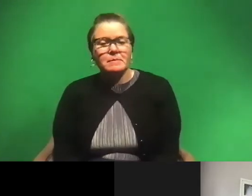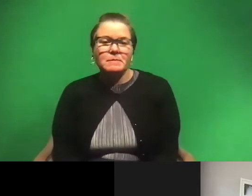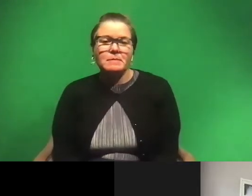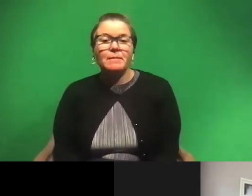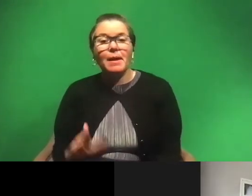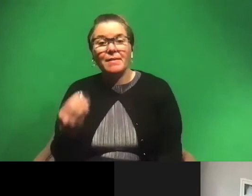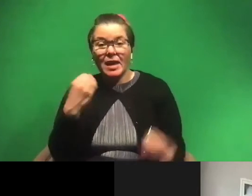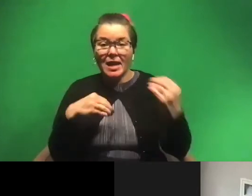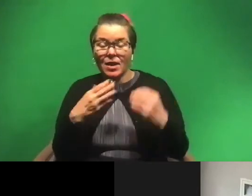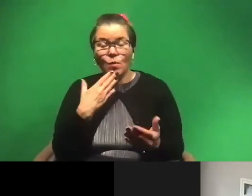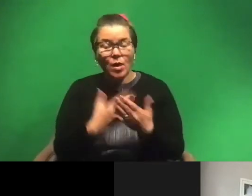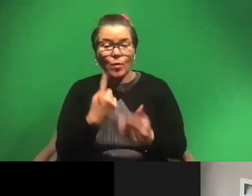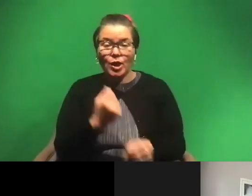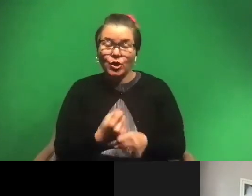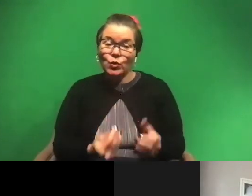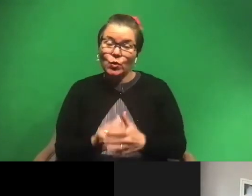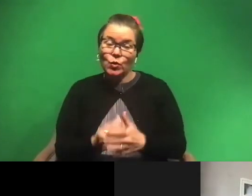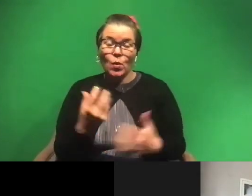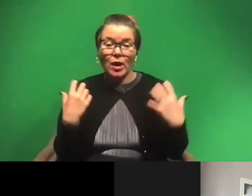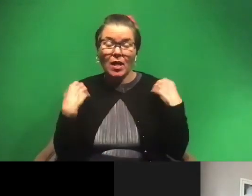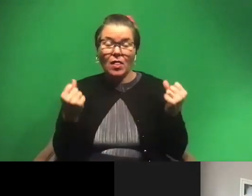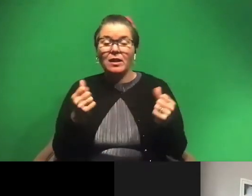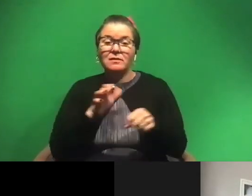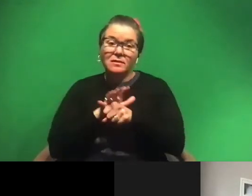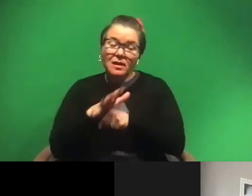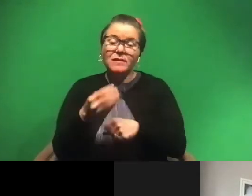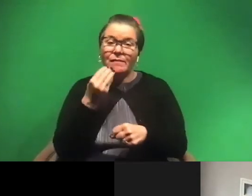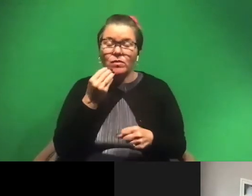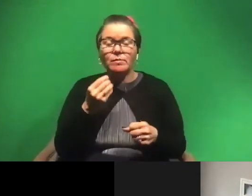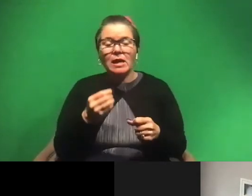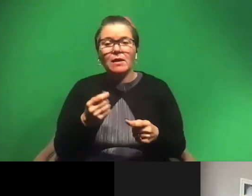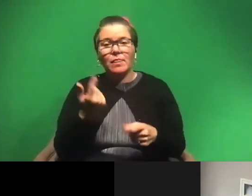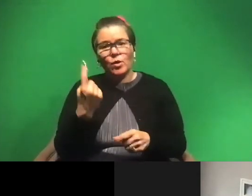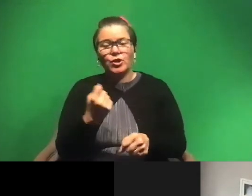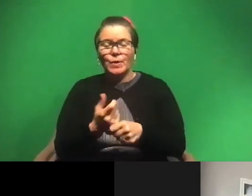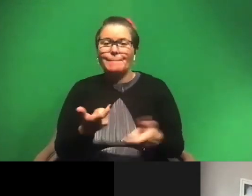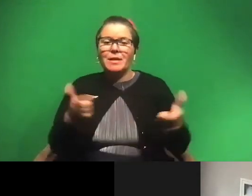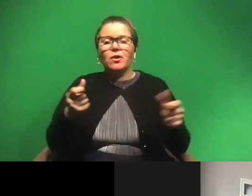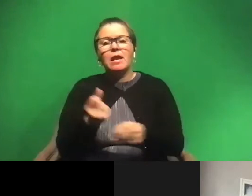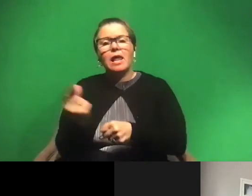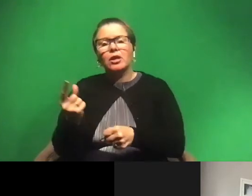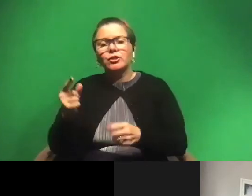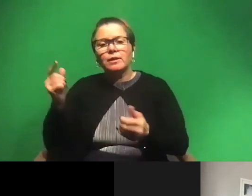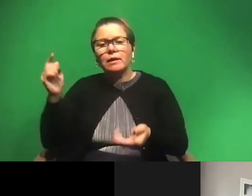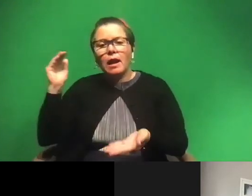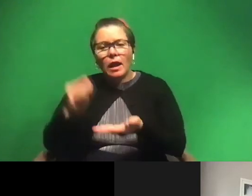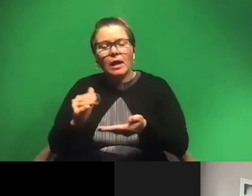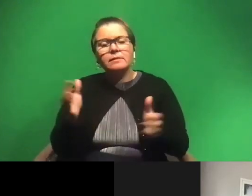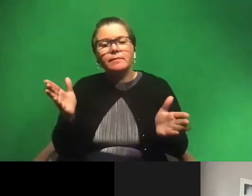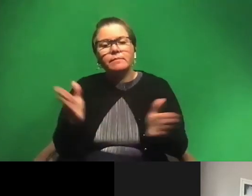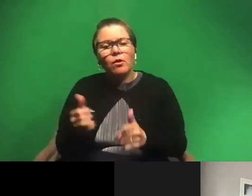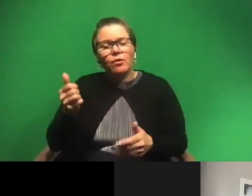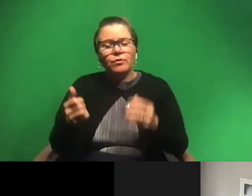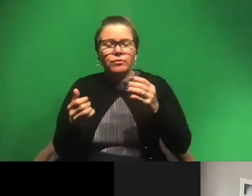one year and they're growing really well and there's tons of kelp for them to eat, like they may grow bigger that year than the next year. So we